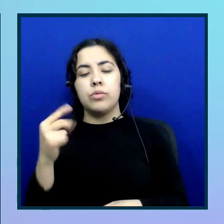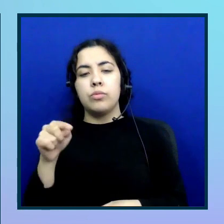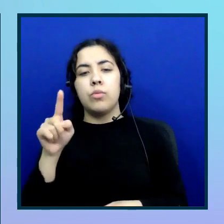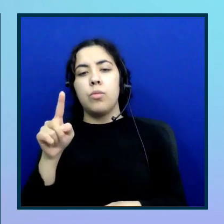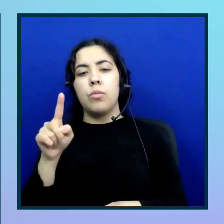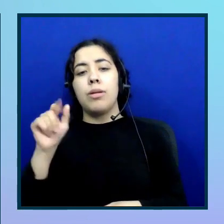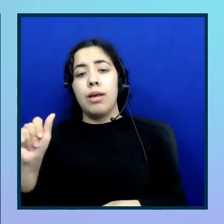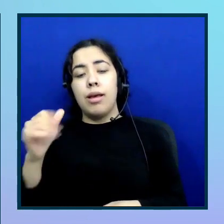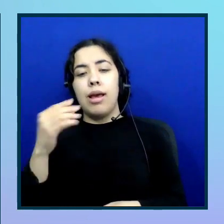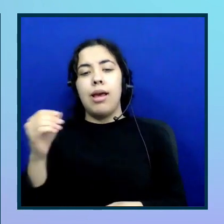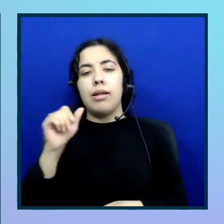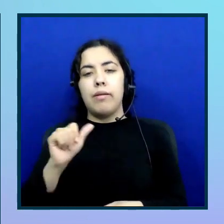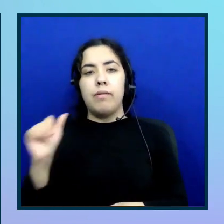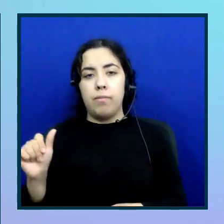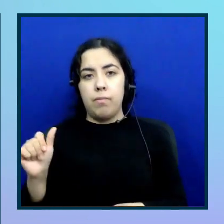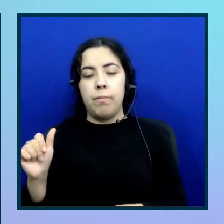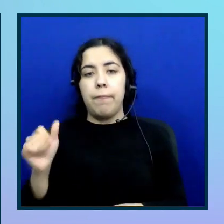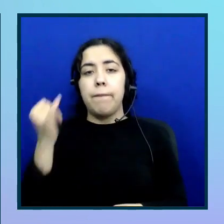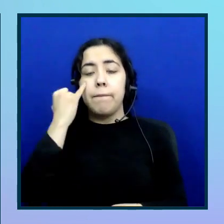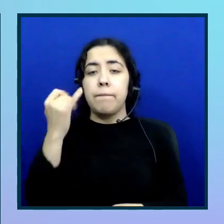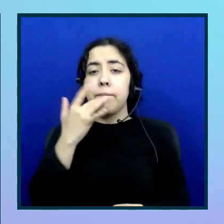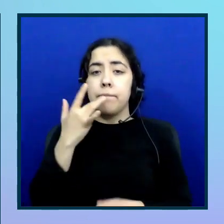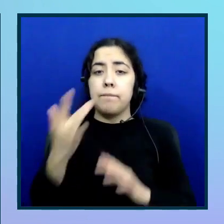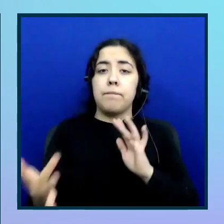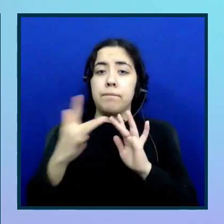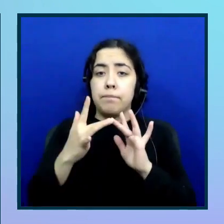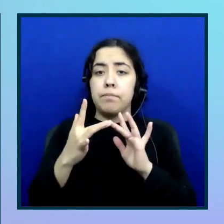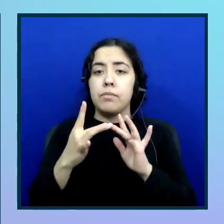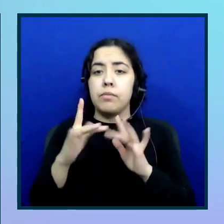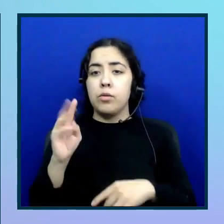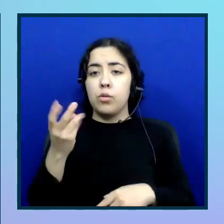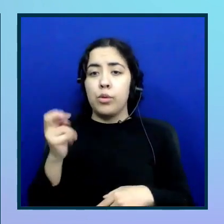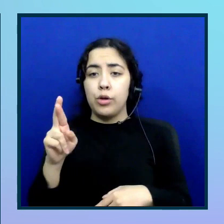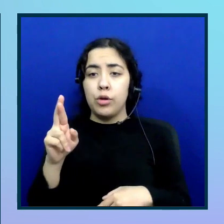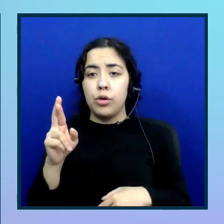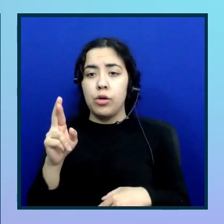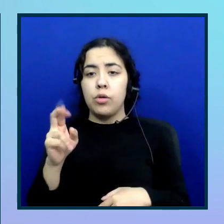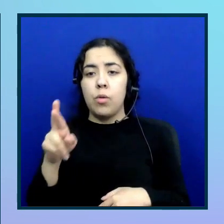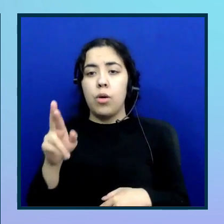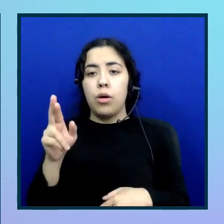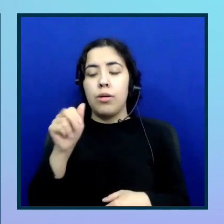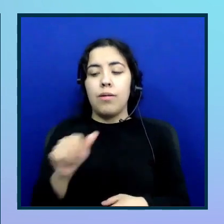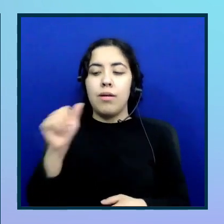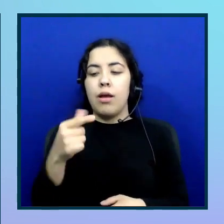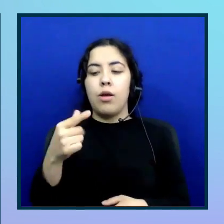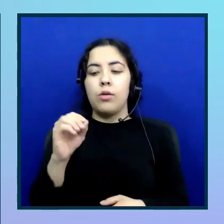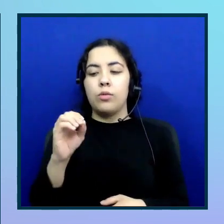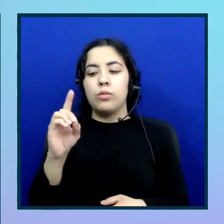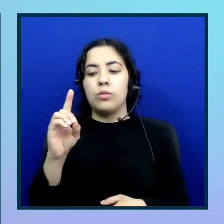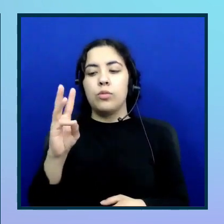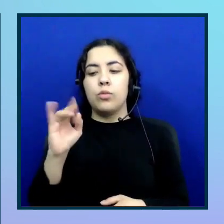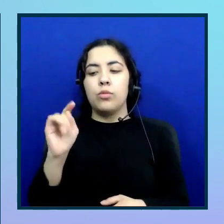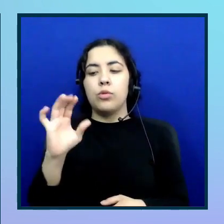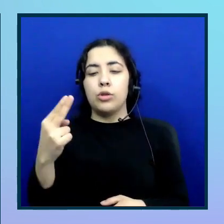AA. And then if you want to hit me up on Twitter or in Slack, on Twitter, I'm at Goodwitch, and we can